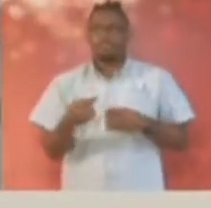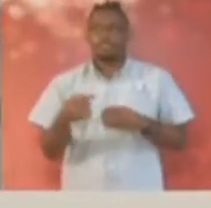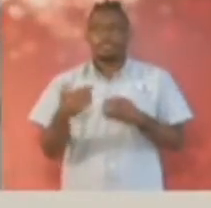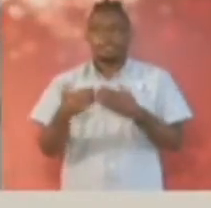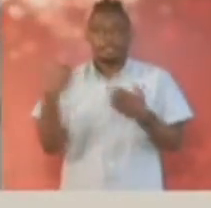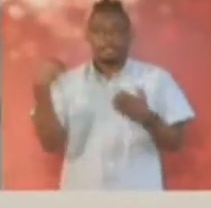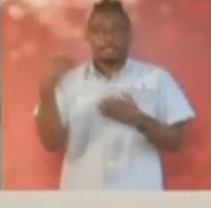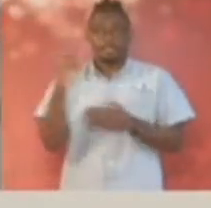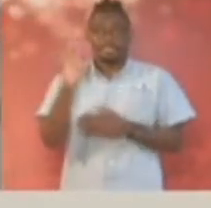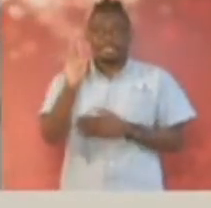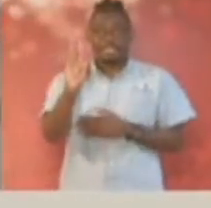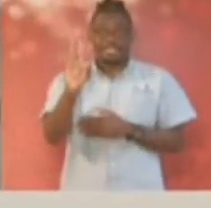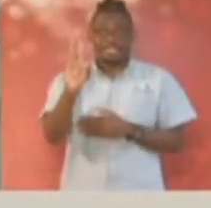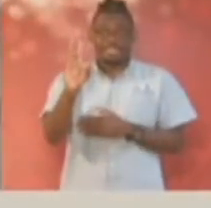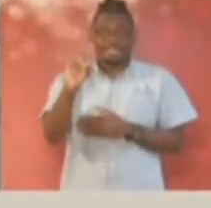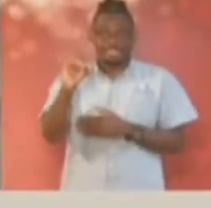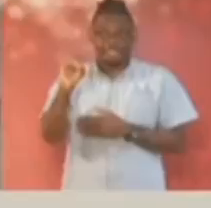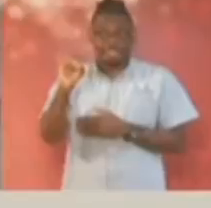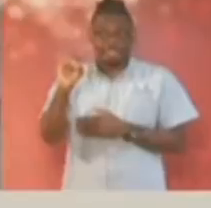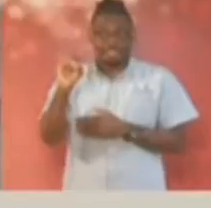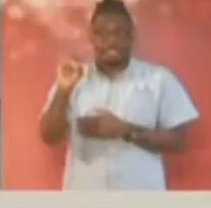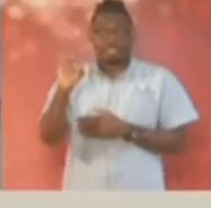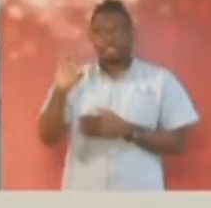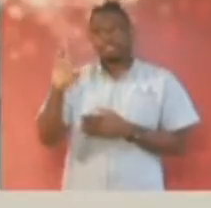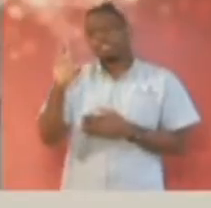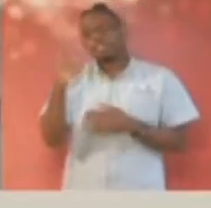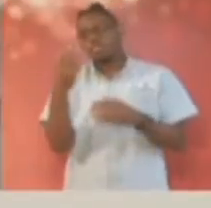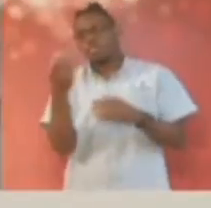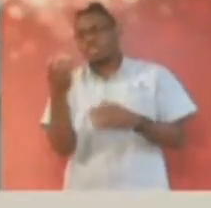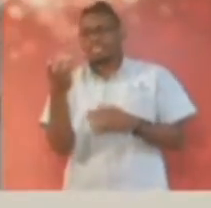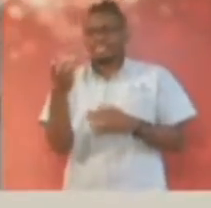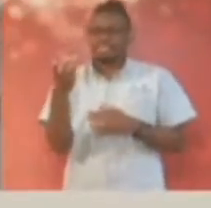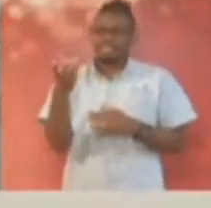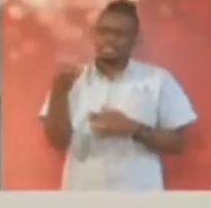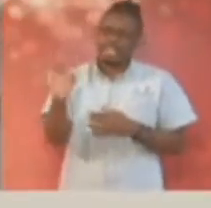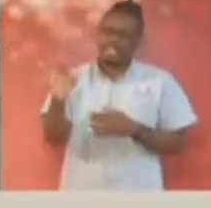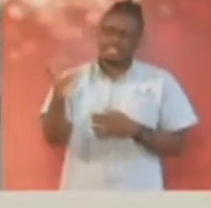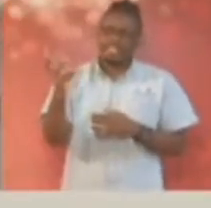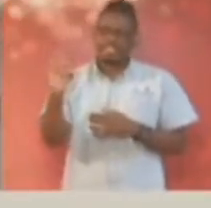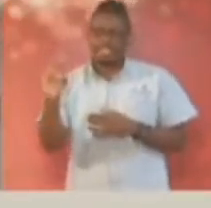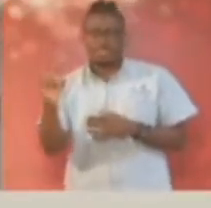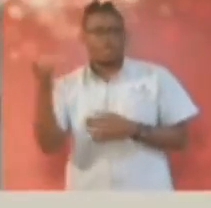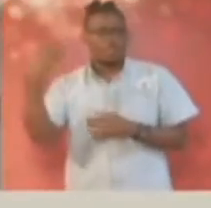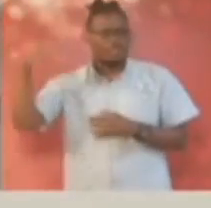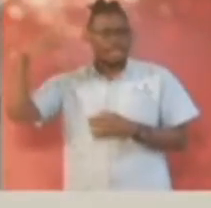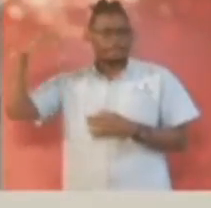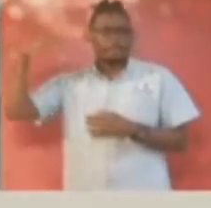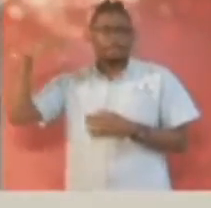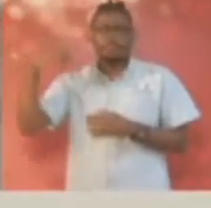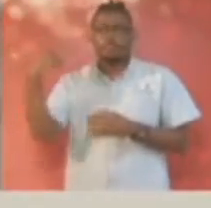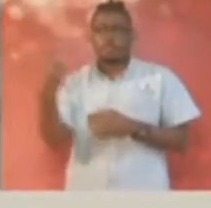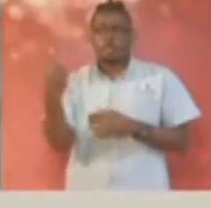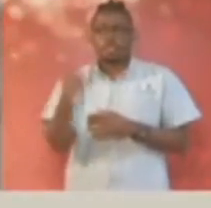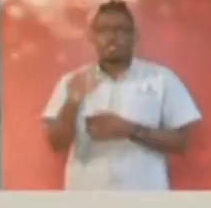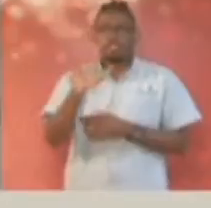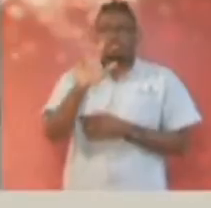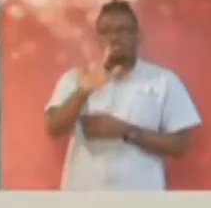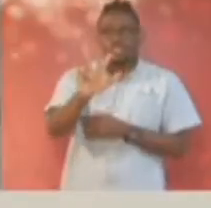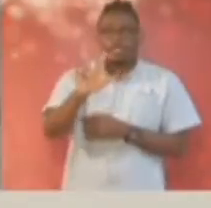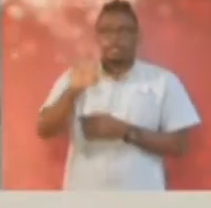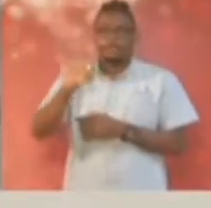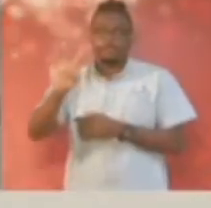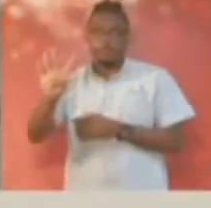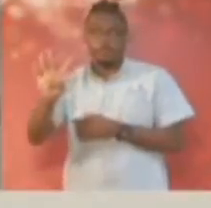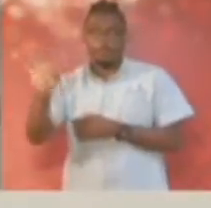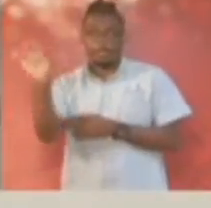the prevalence of diabetes in this country was 3.4%. It's a vast difference, although